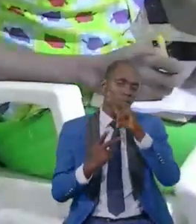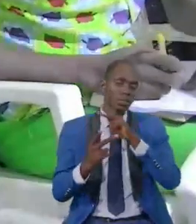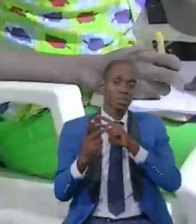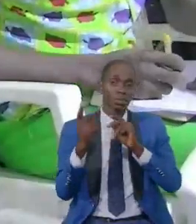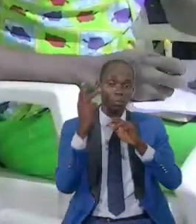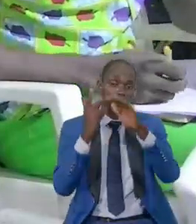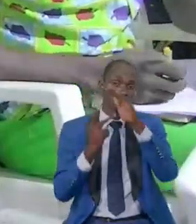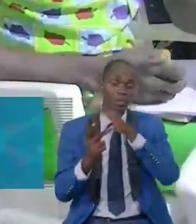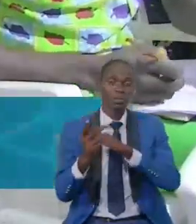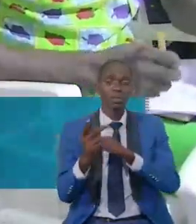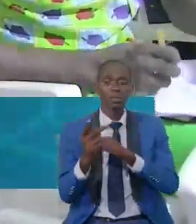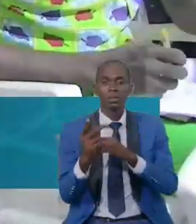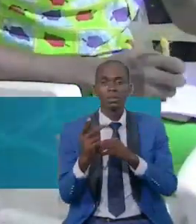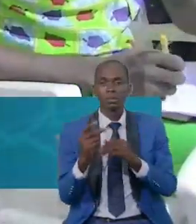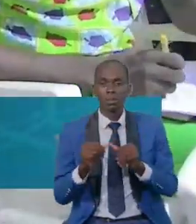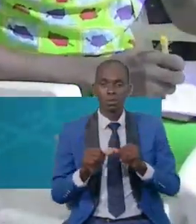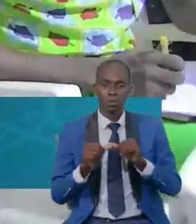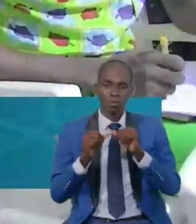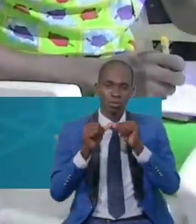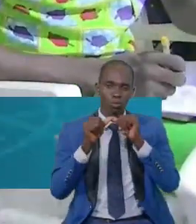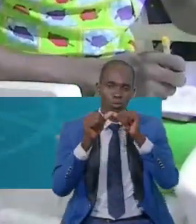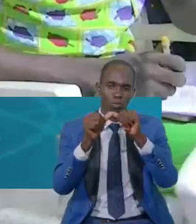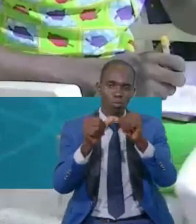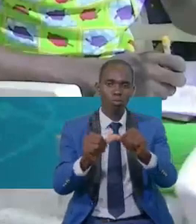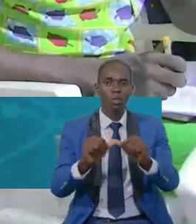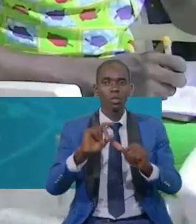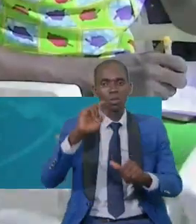perpetual government of peace.